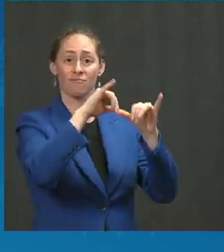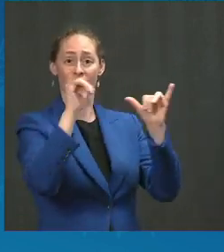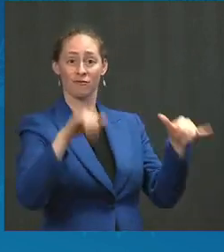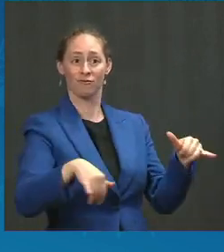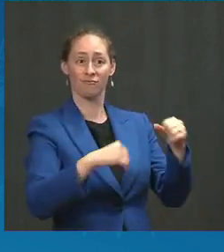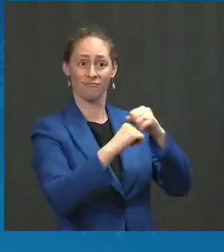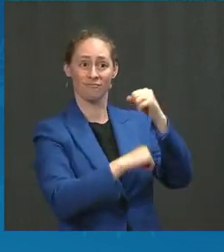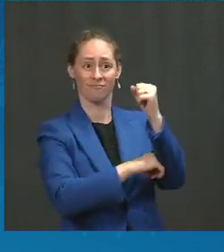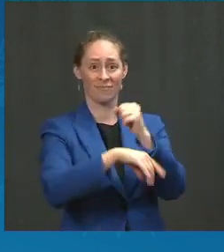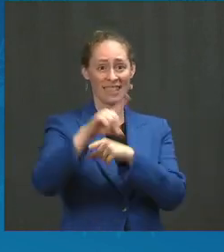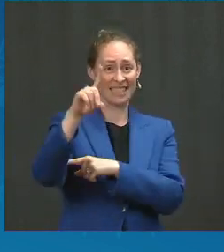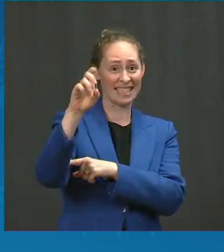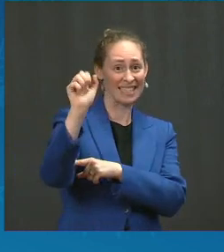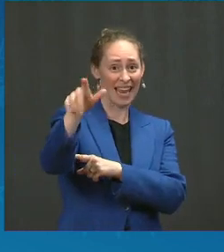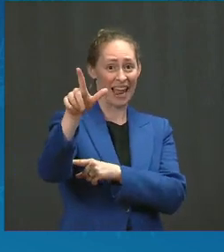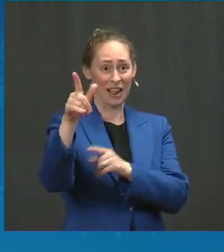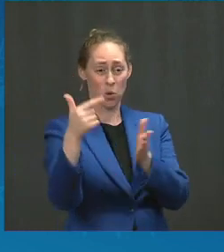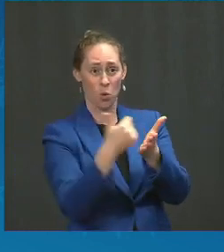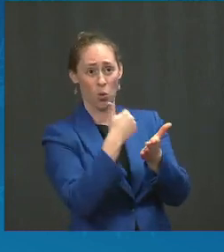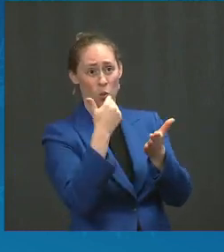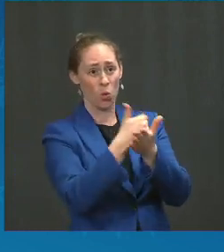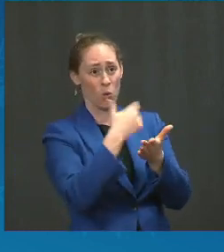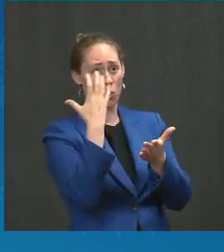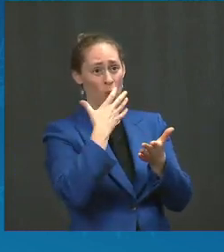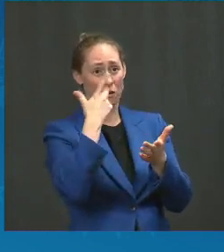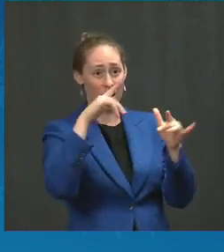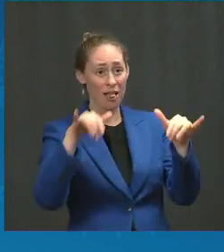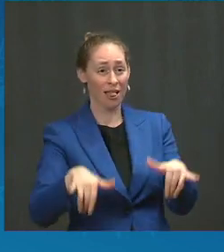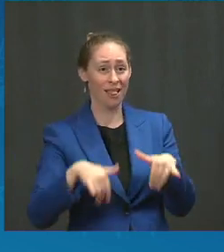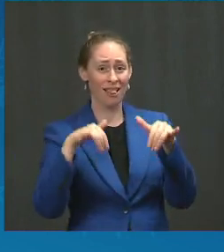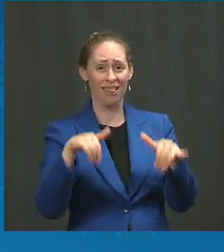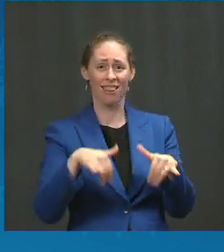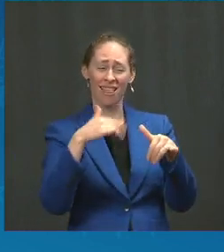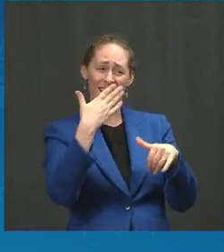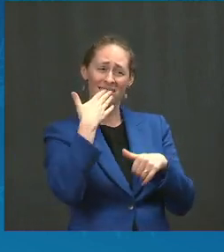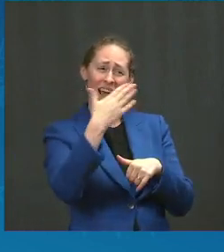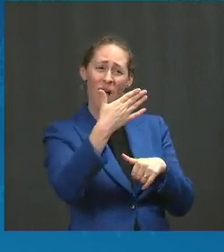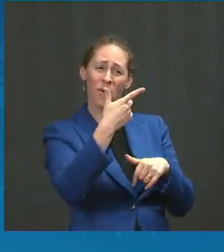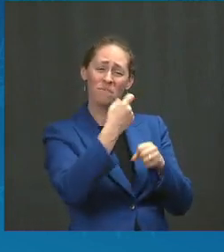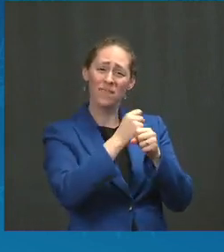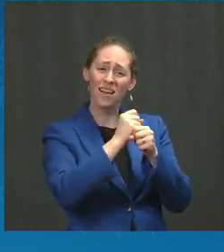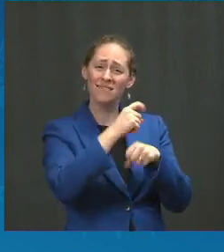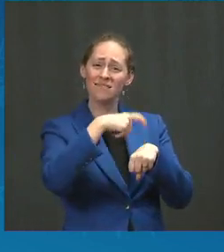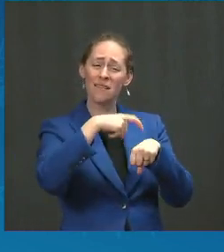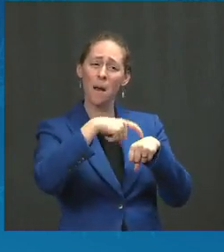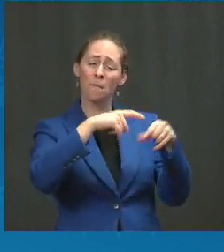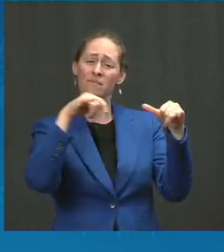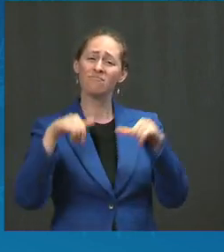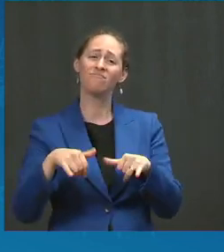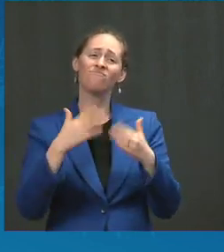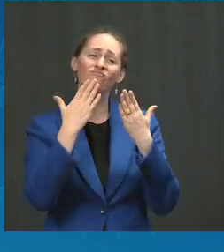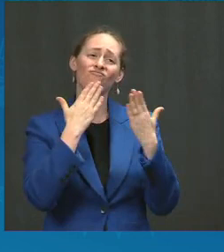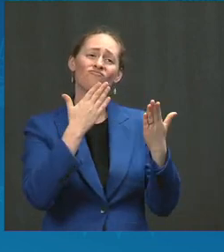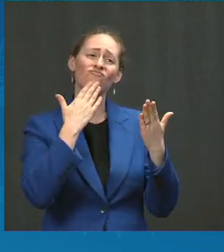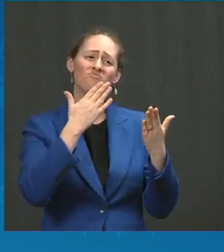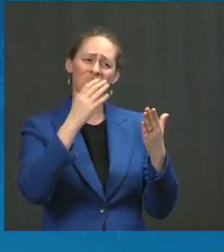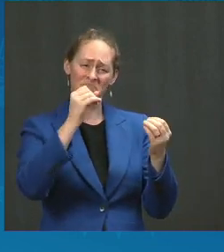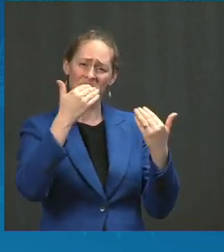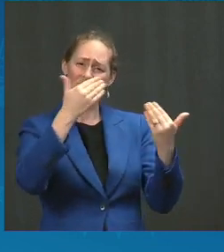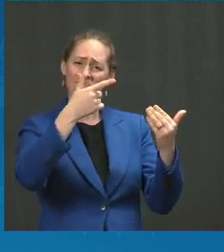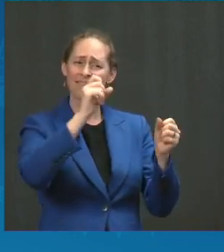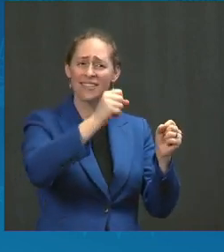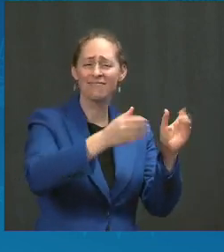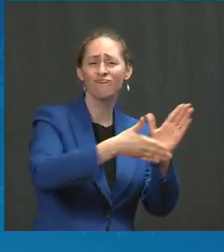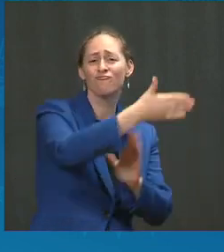much to our community. But we also want to let you get back to work to get that infrastructure bill passed. So we appreciate you being with